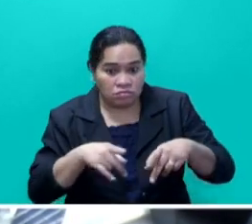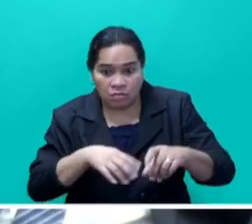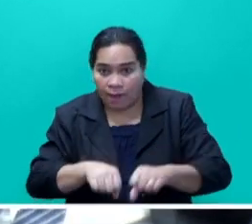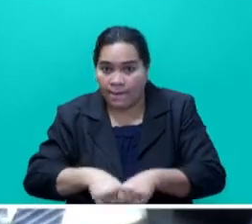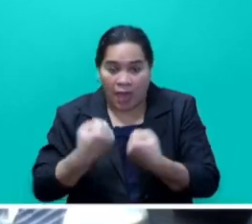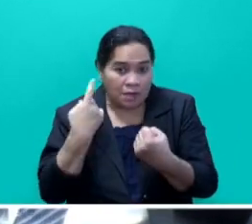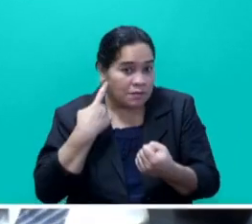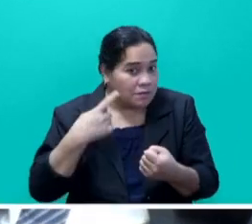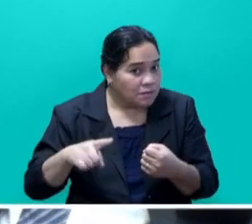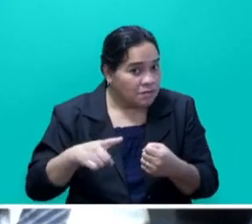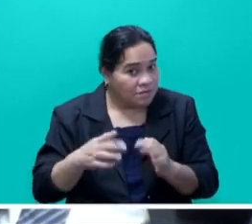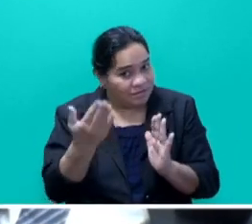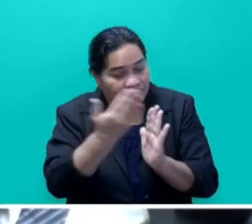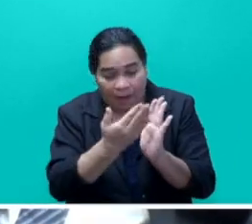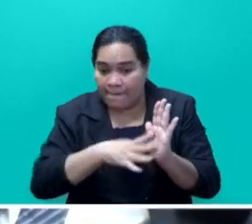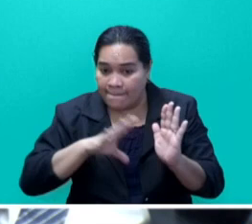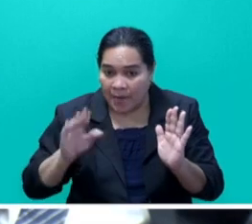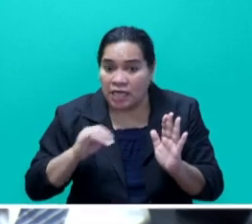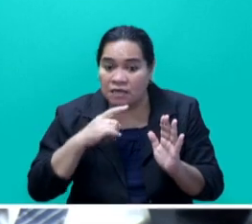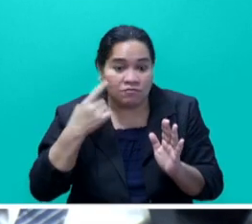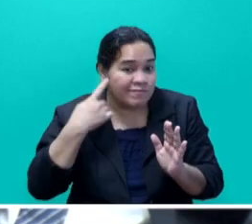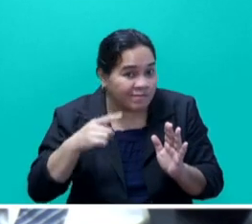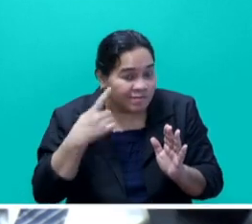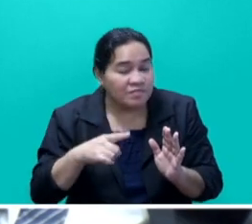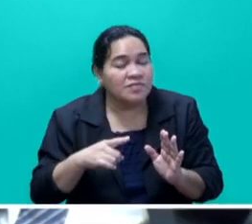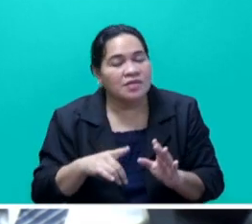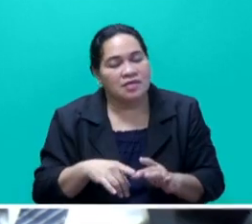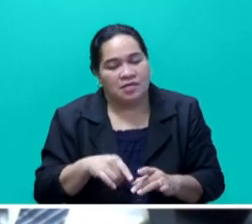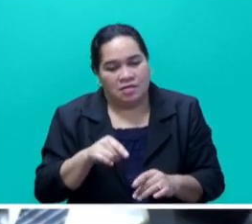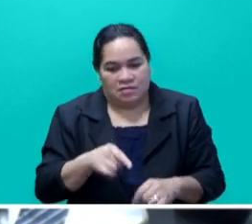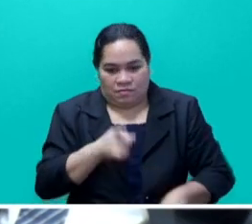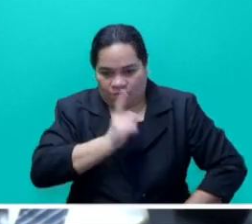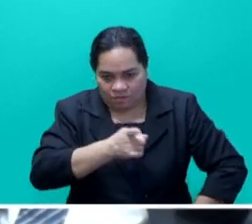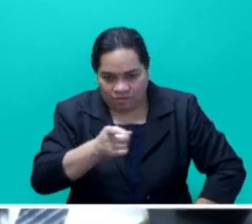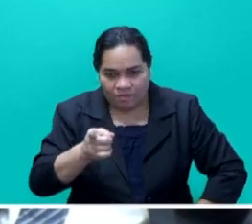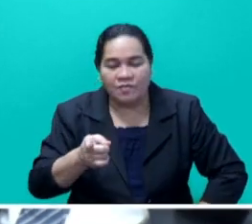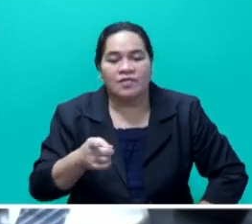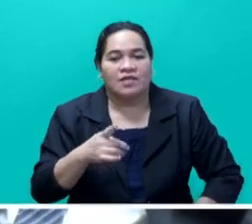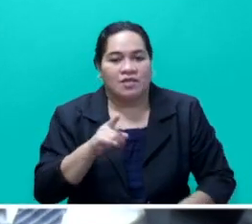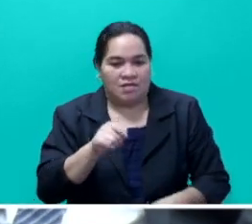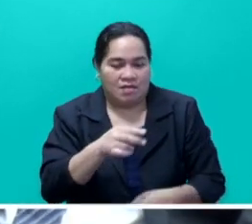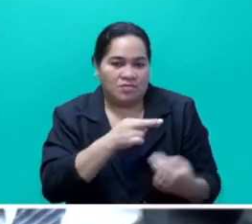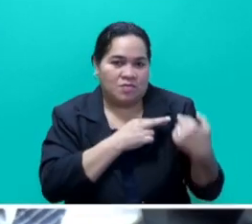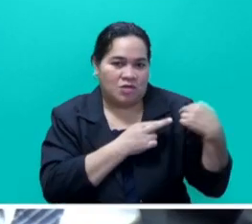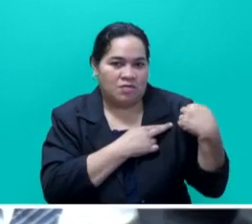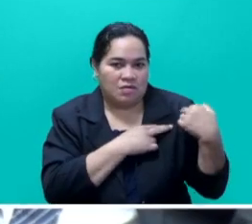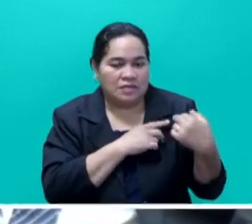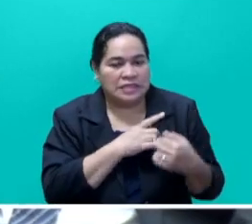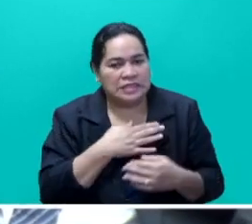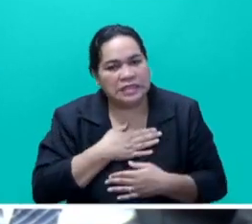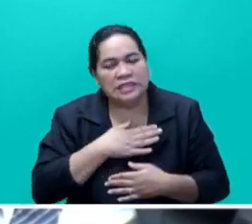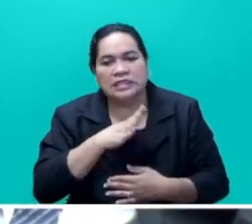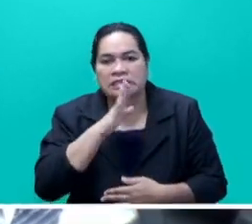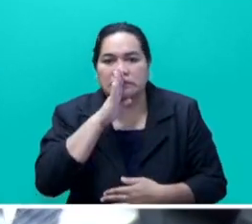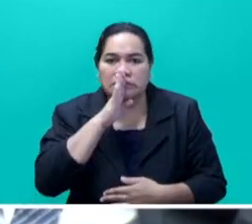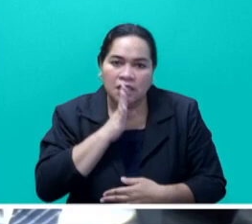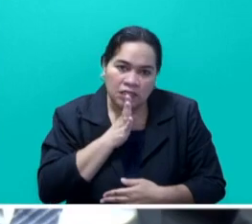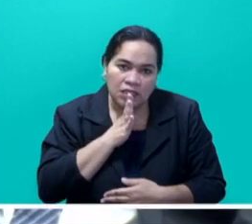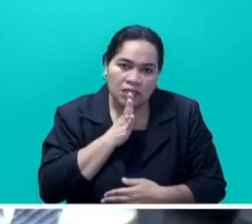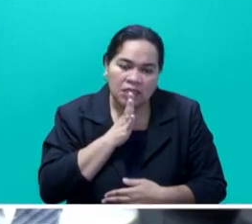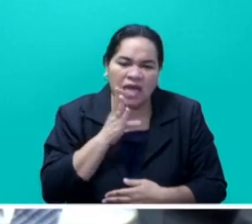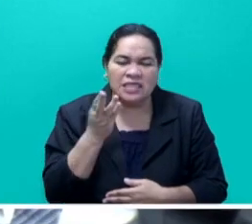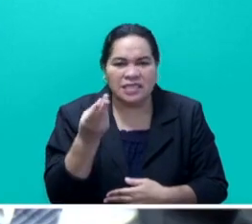that were put into place most recently as well, Mr. Speaker, sir. It's unfortunate that